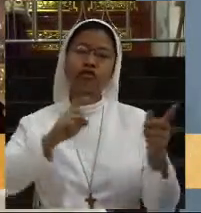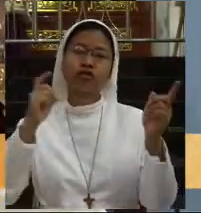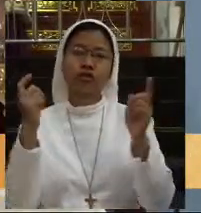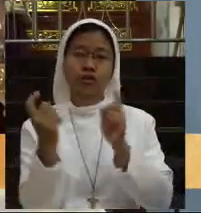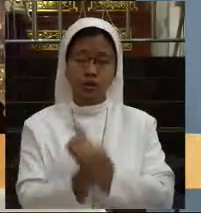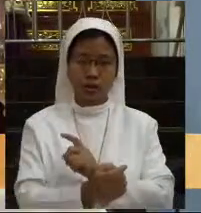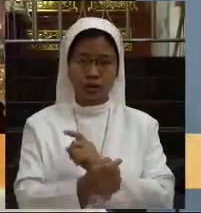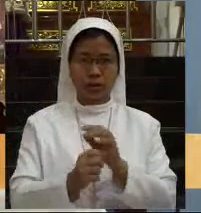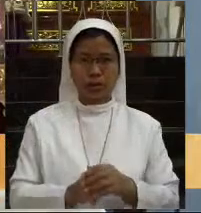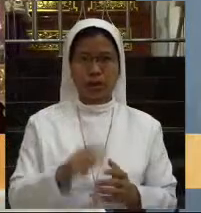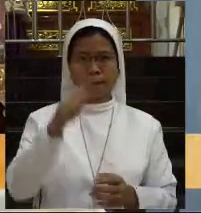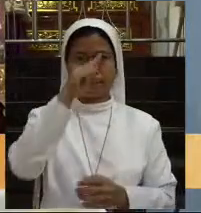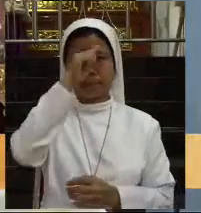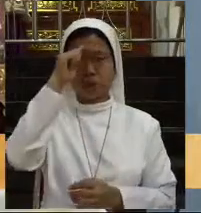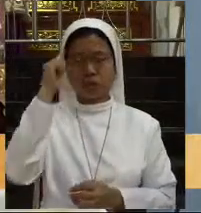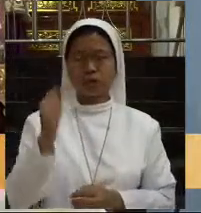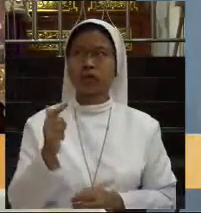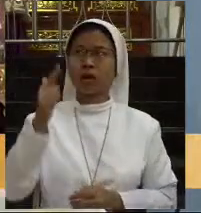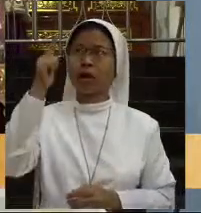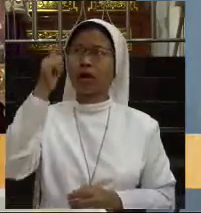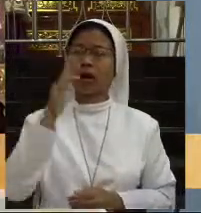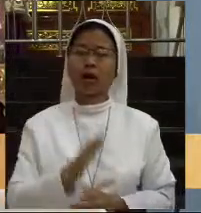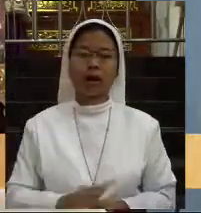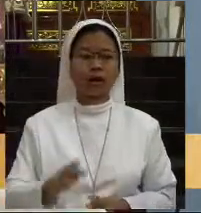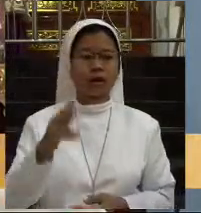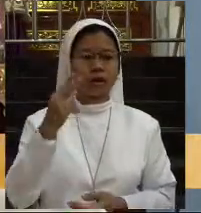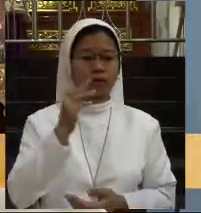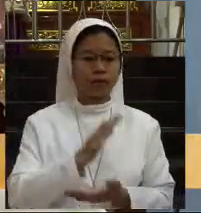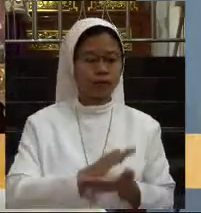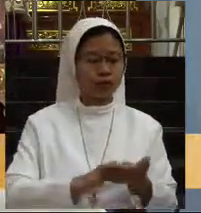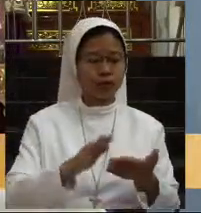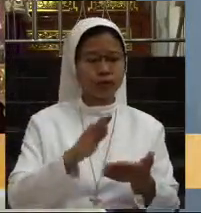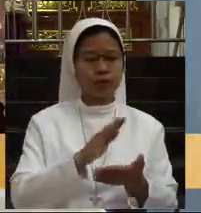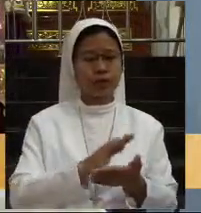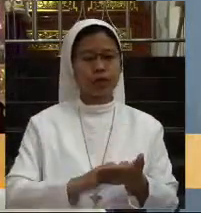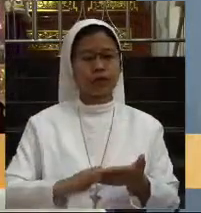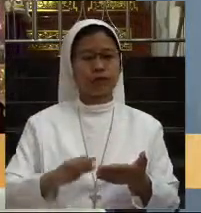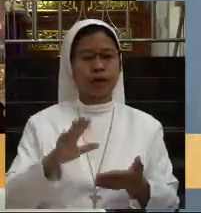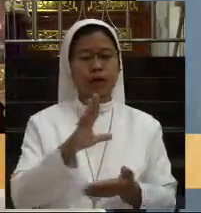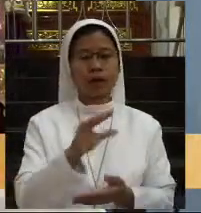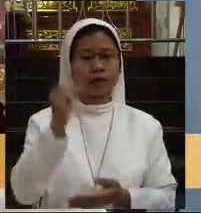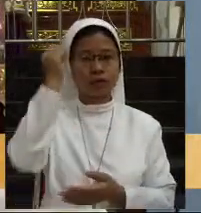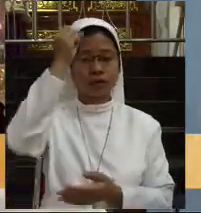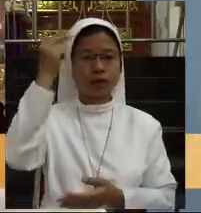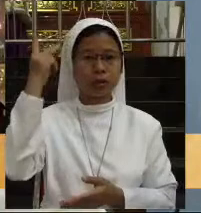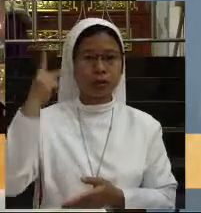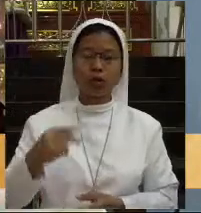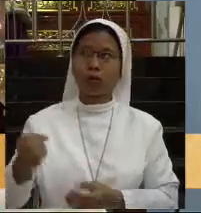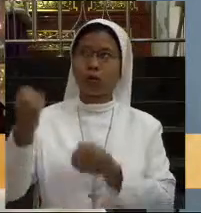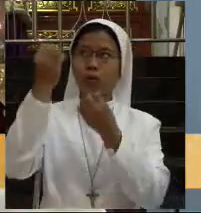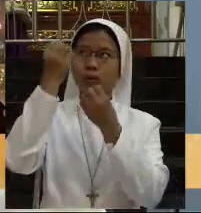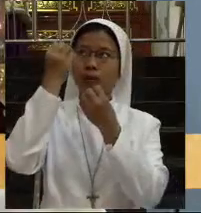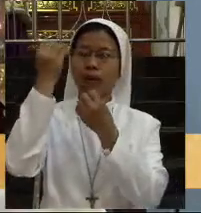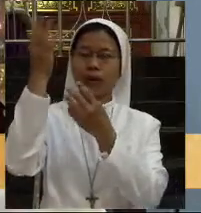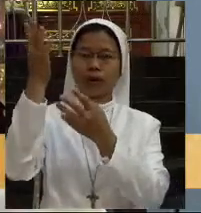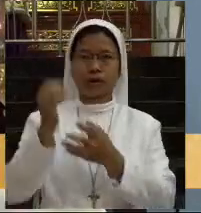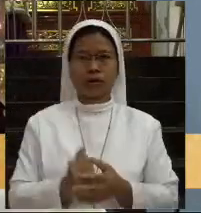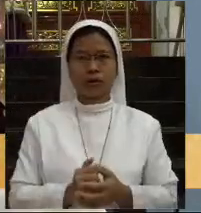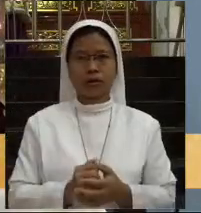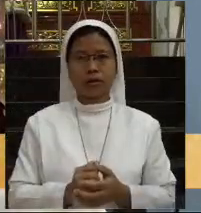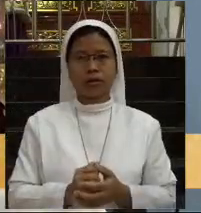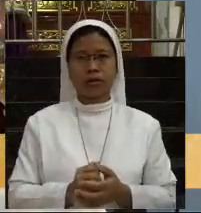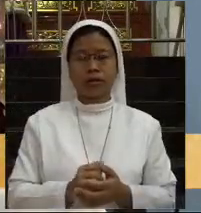there was a longing for him to be with the Lord fully, and that would mean death. So he said,